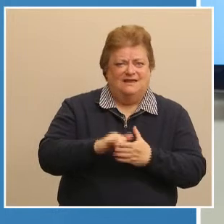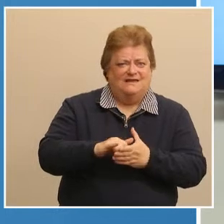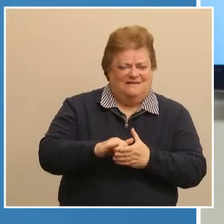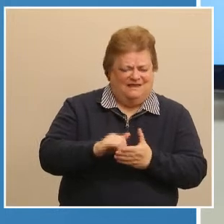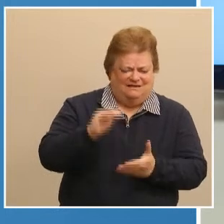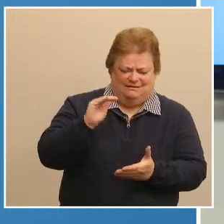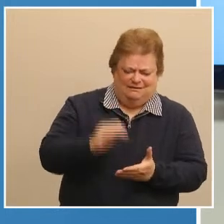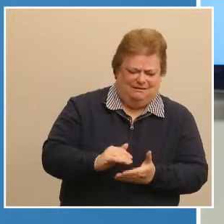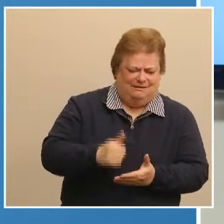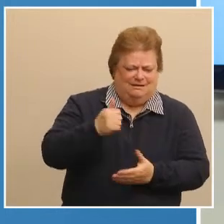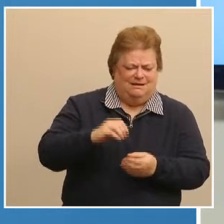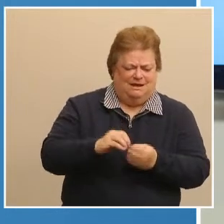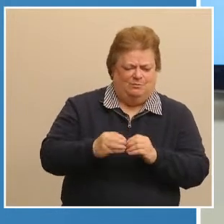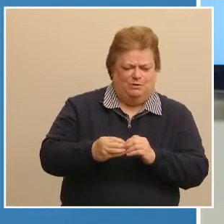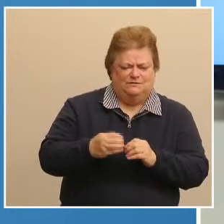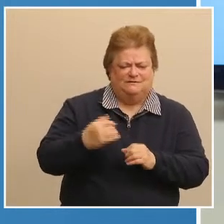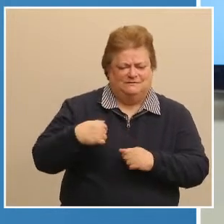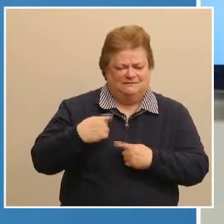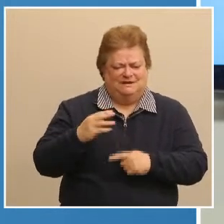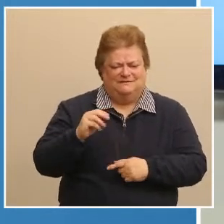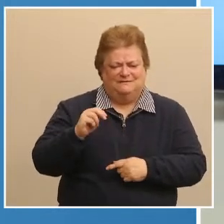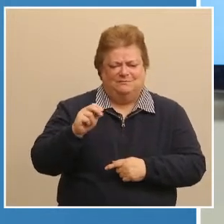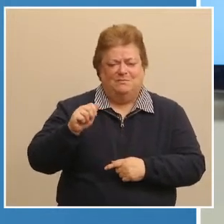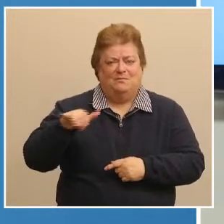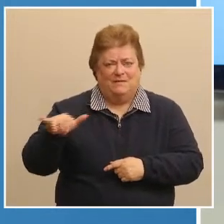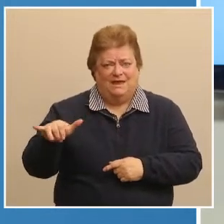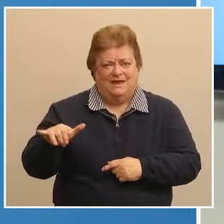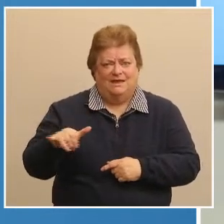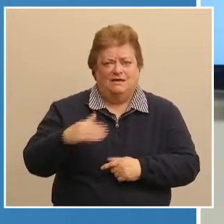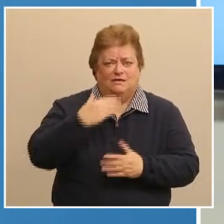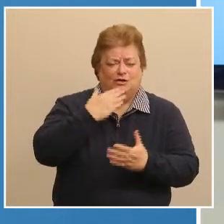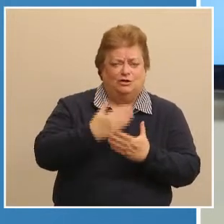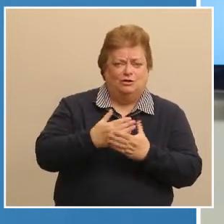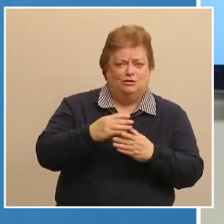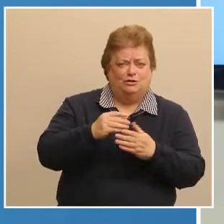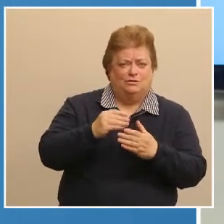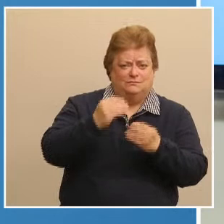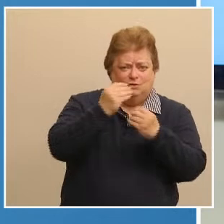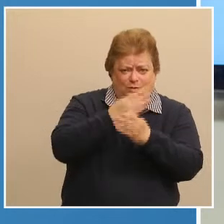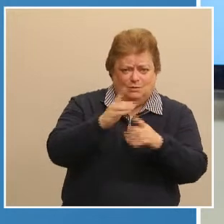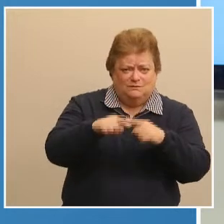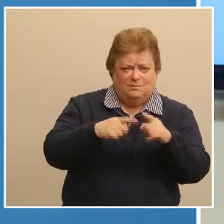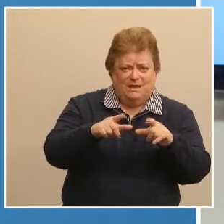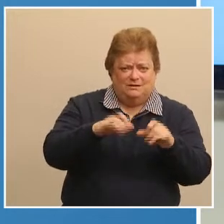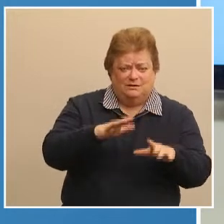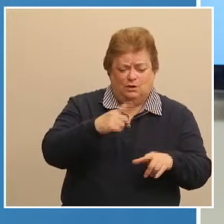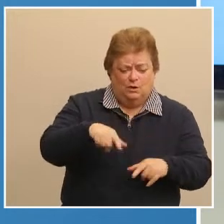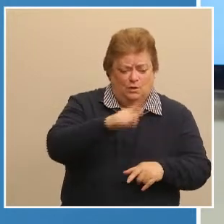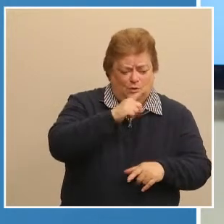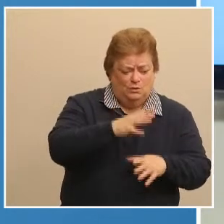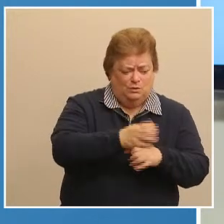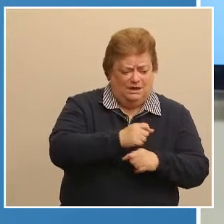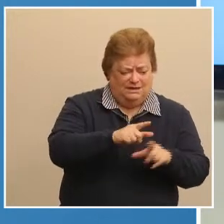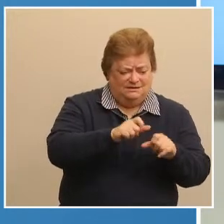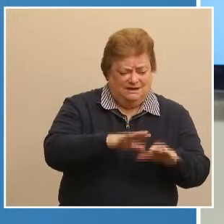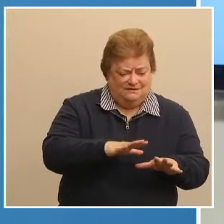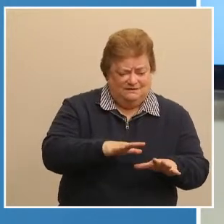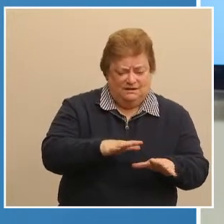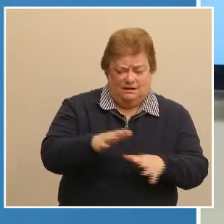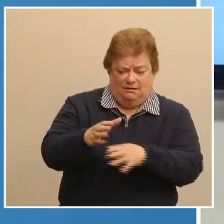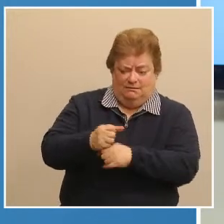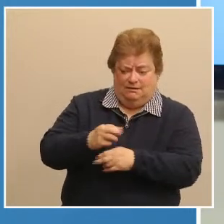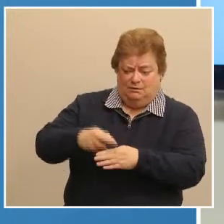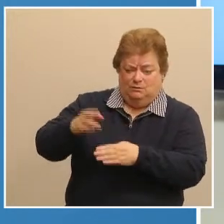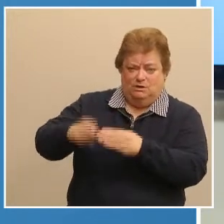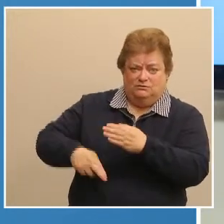done since the month of May. The good news about testing is that for those who are getting tested, the turnaround time is